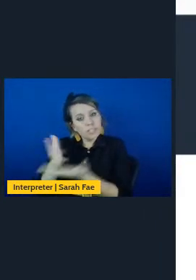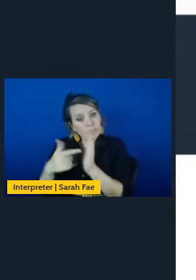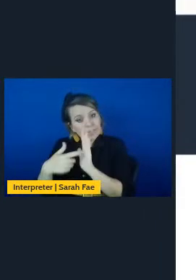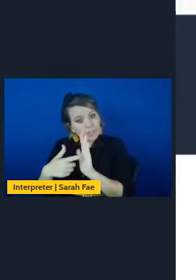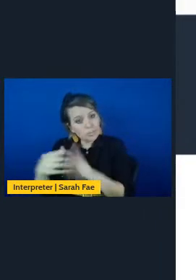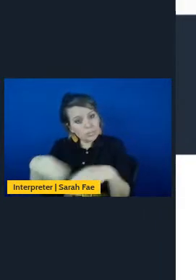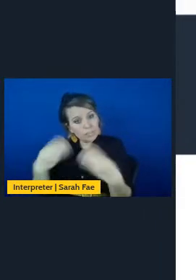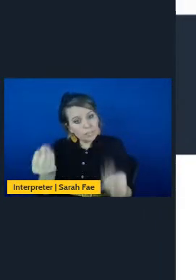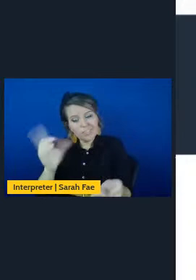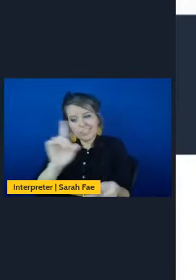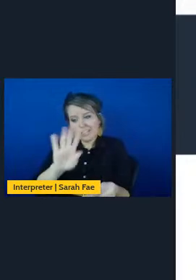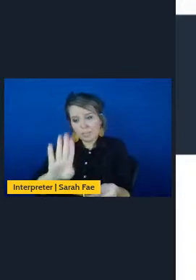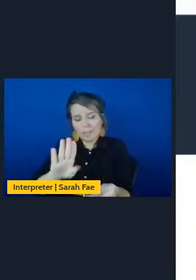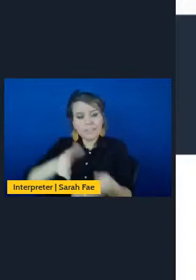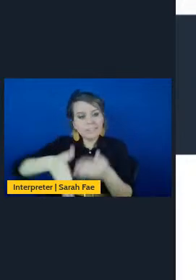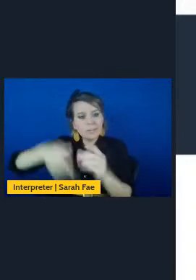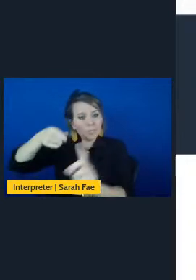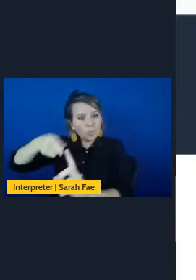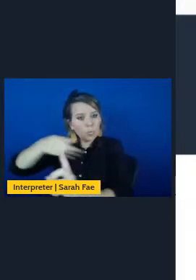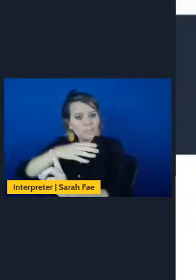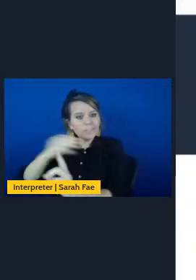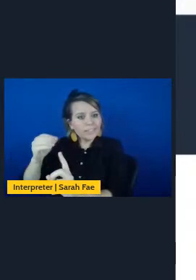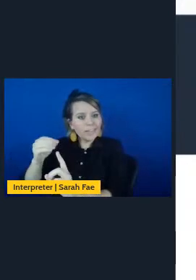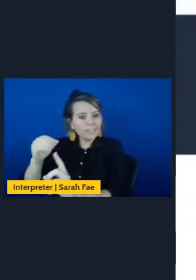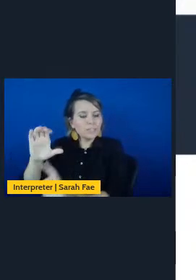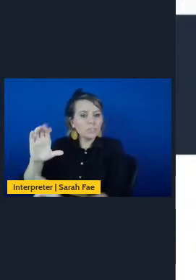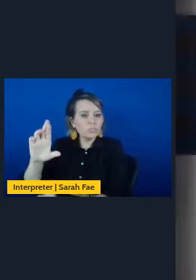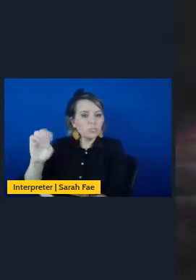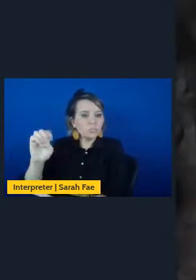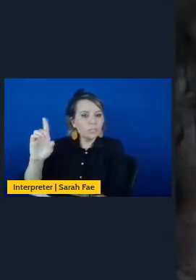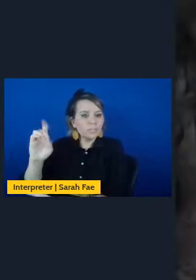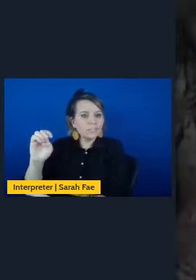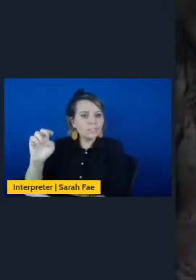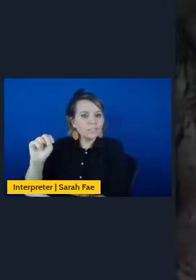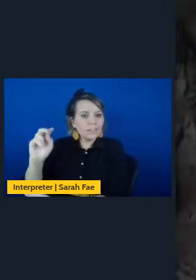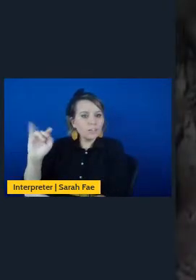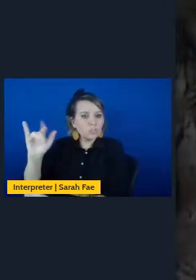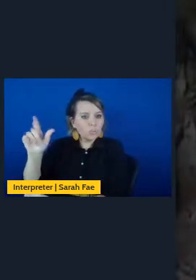database endpoints and credentials. So yeah, perfect.